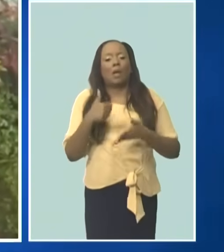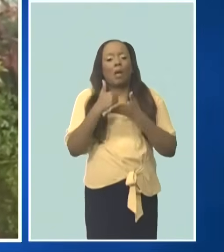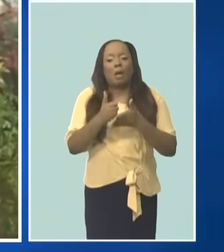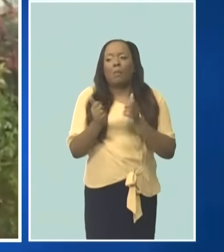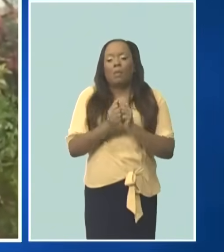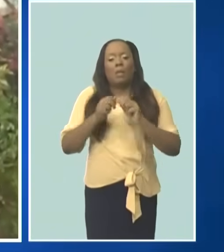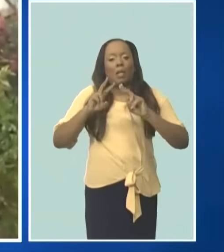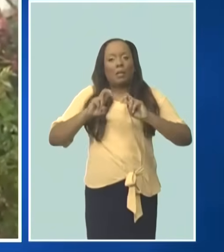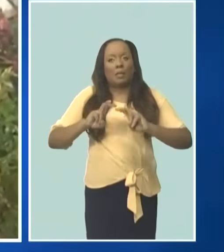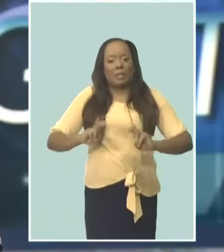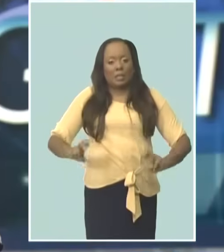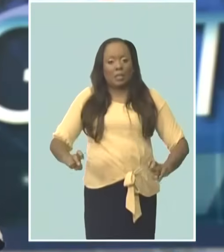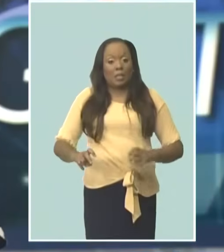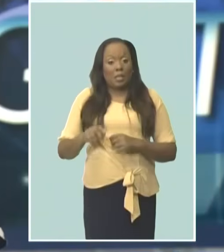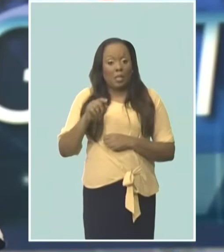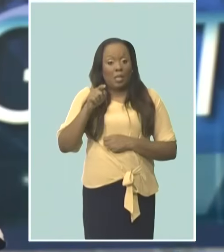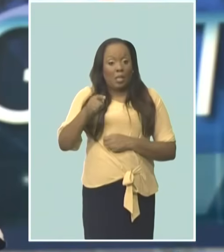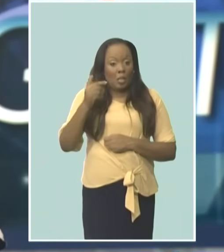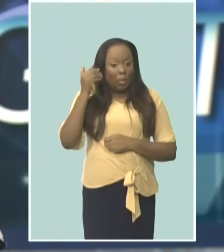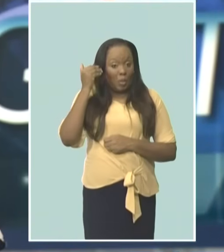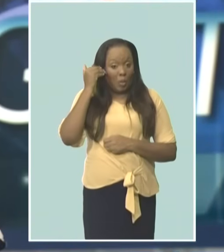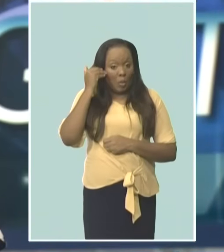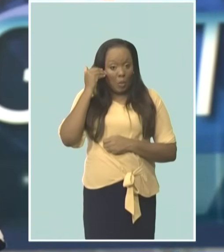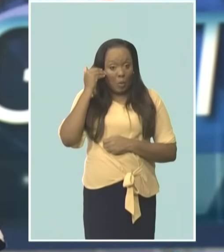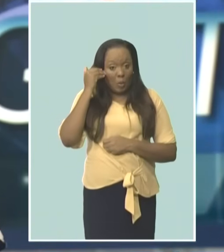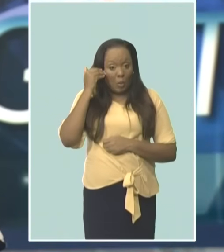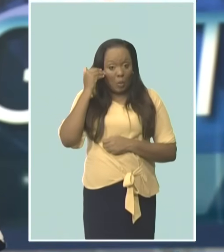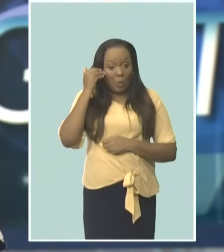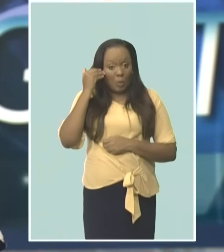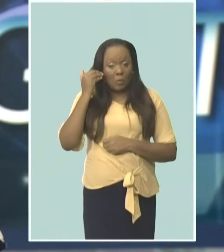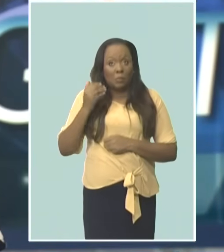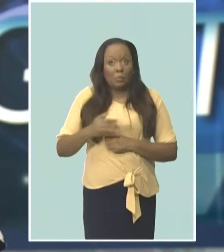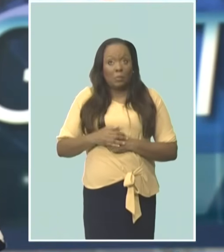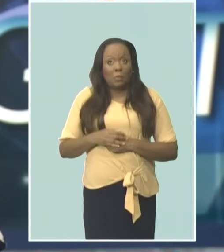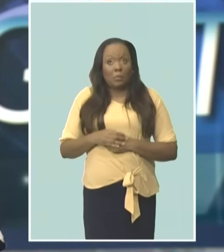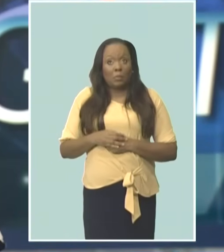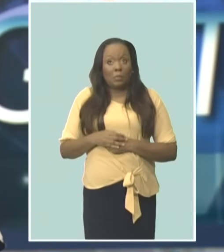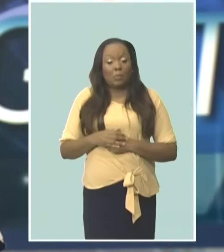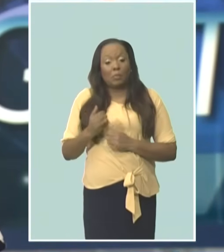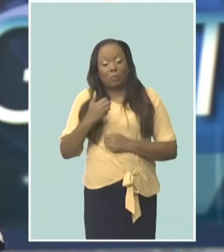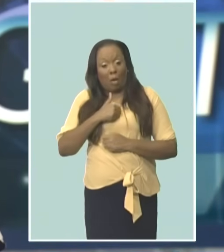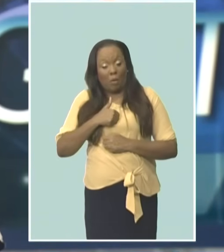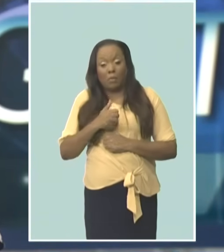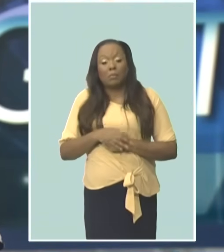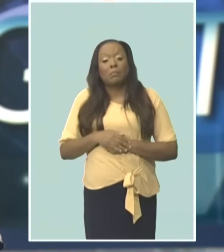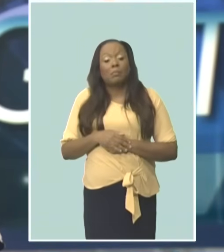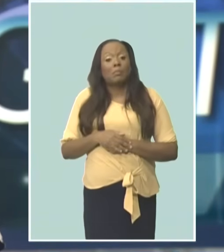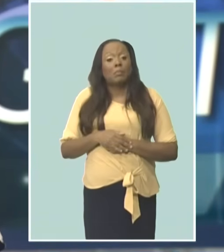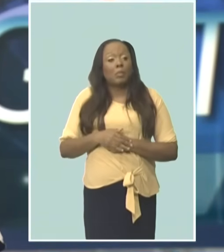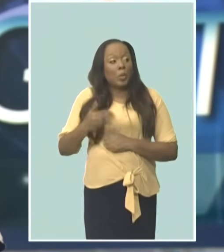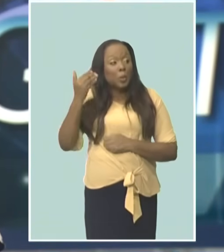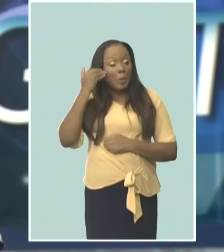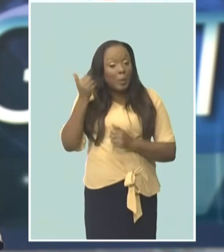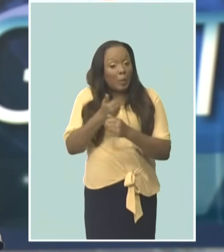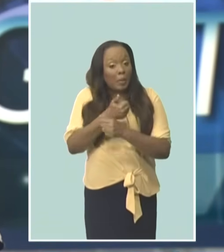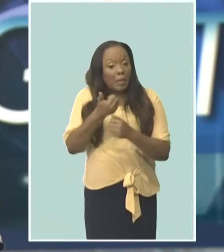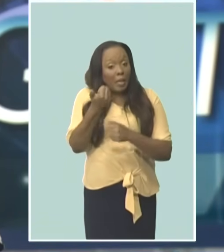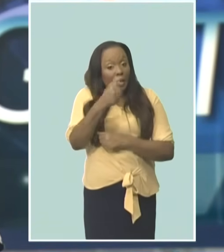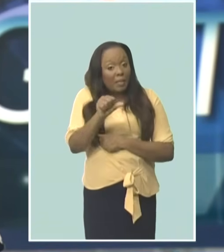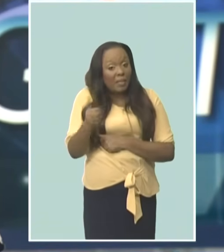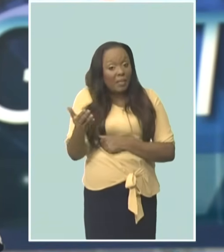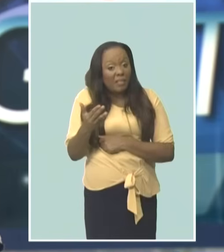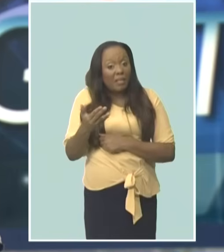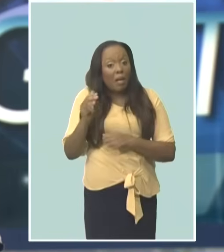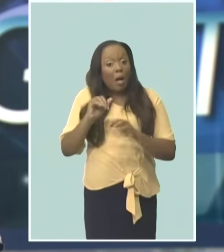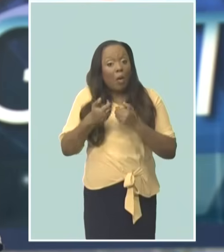their investigations, and anyone who is asked that would be anyone with information is asked to contact the